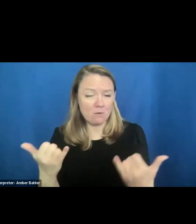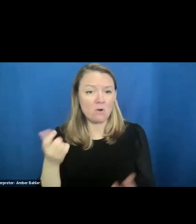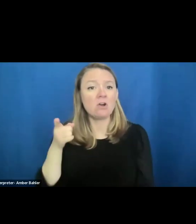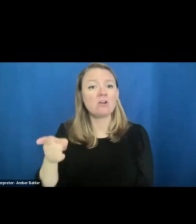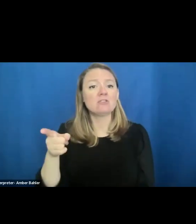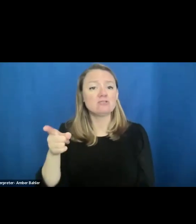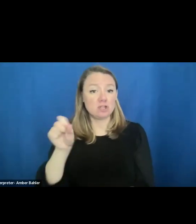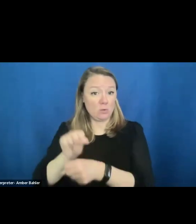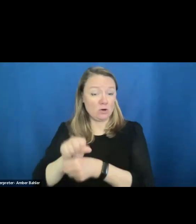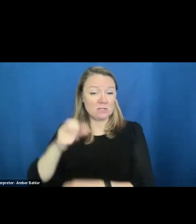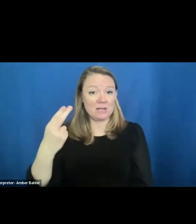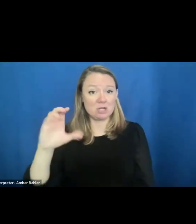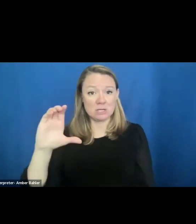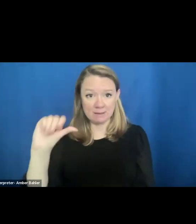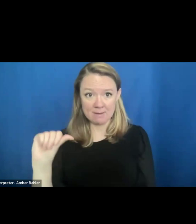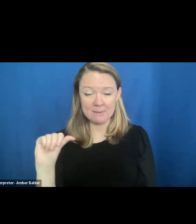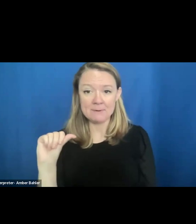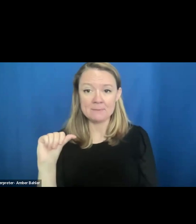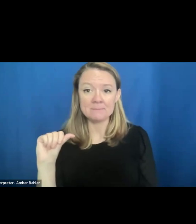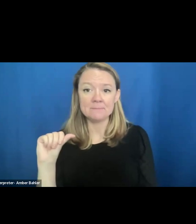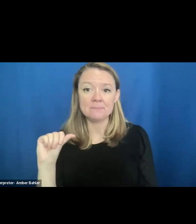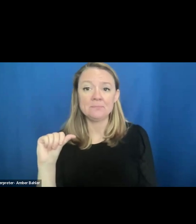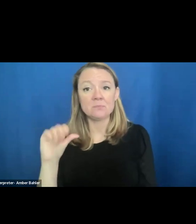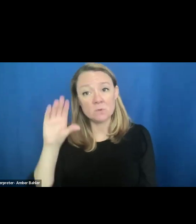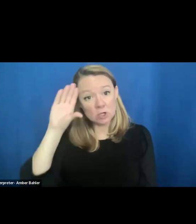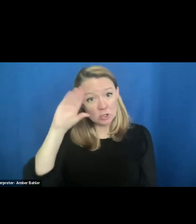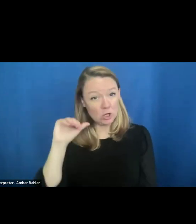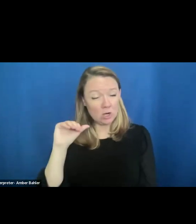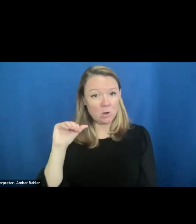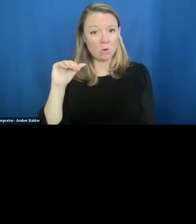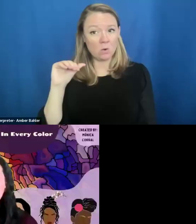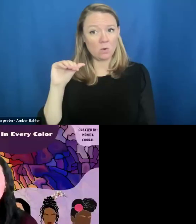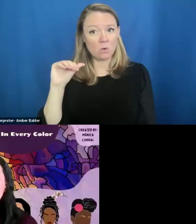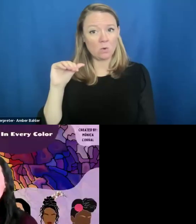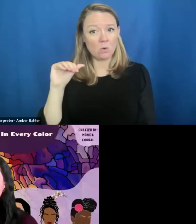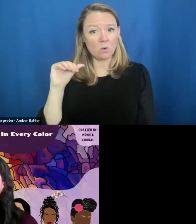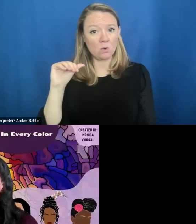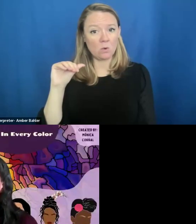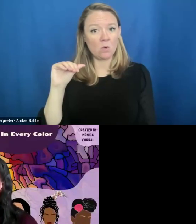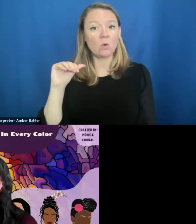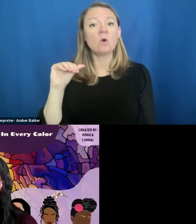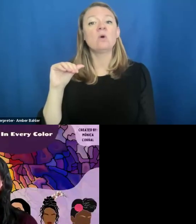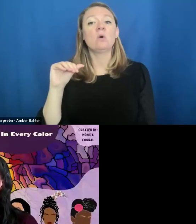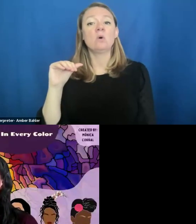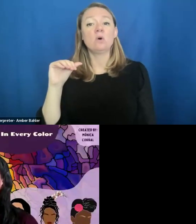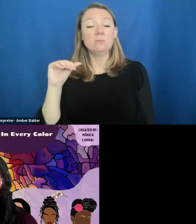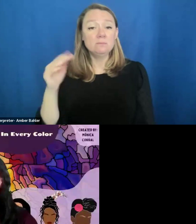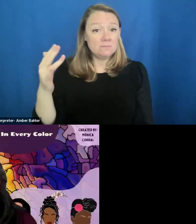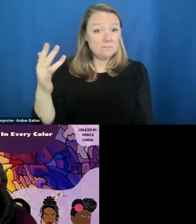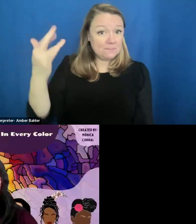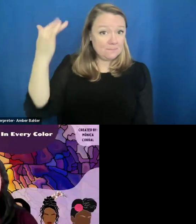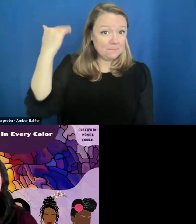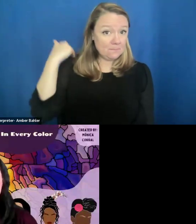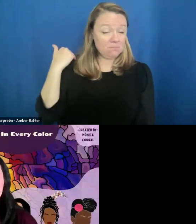HCA. And, you know, historically, or especially in our early days of meeting, we used this time in our